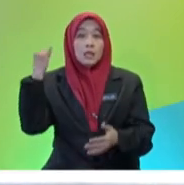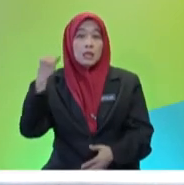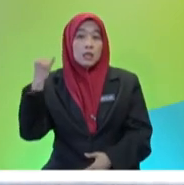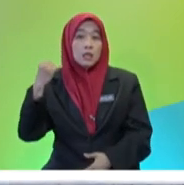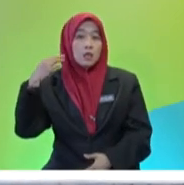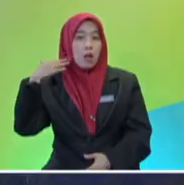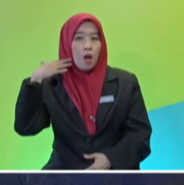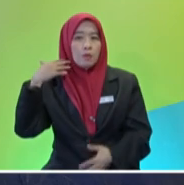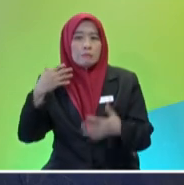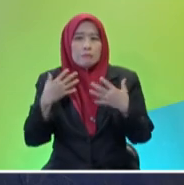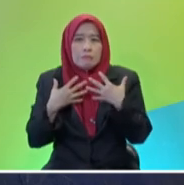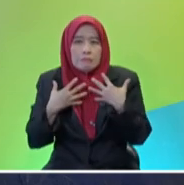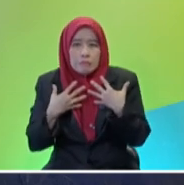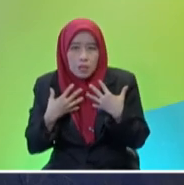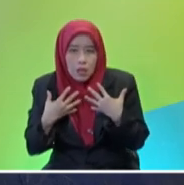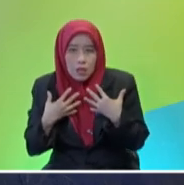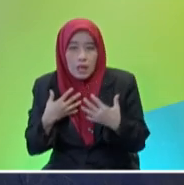for scared?